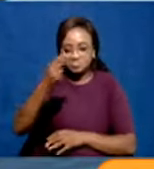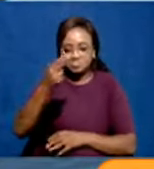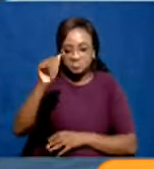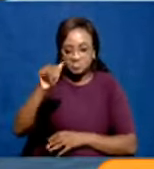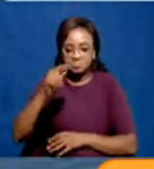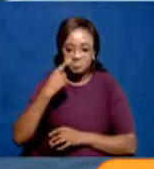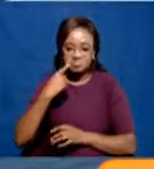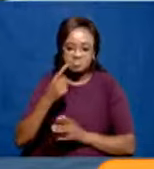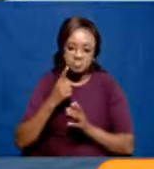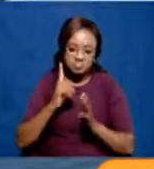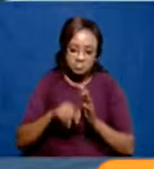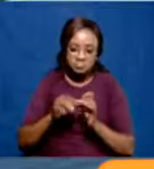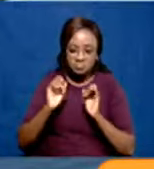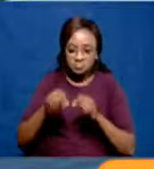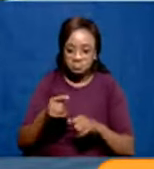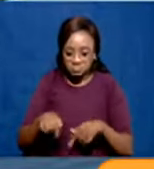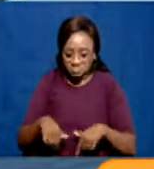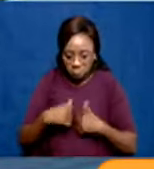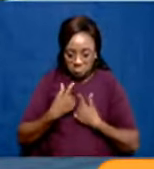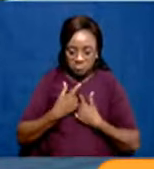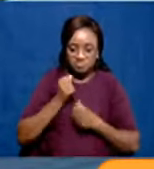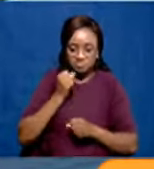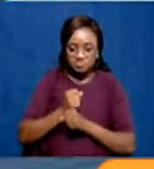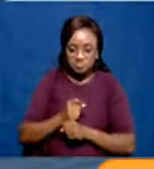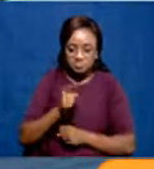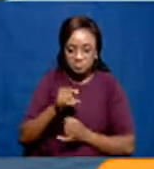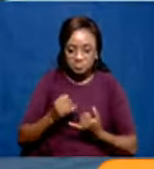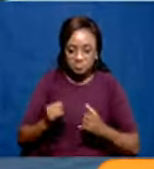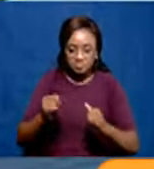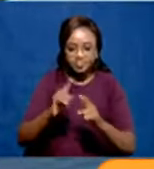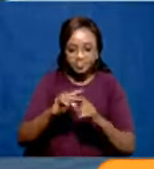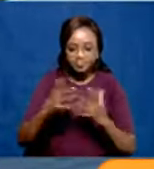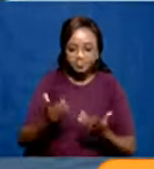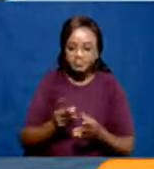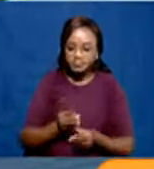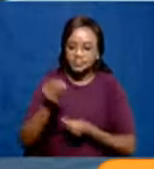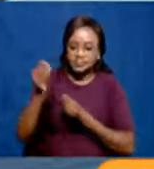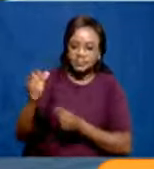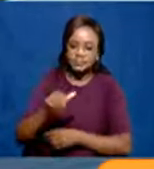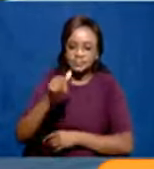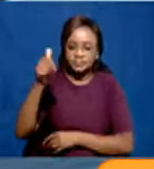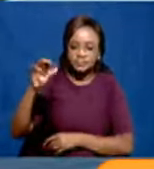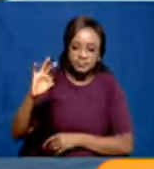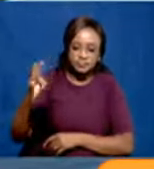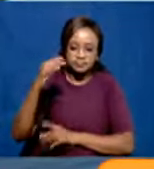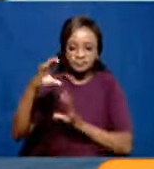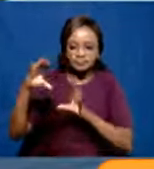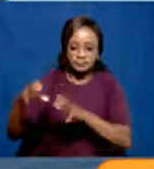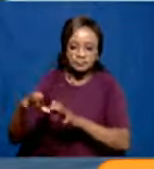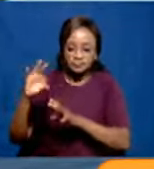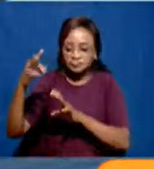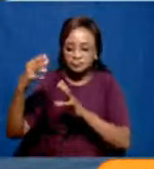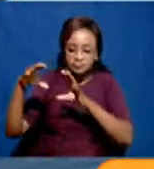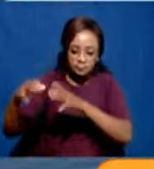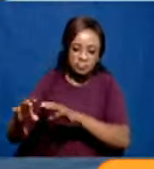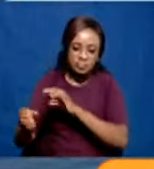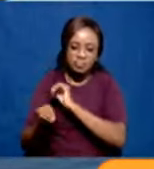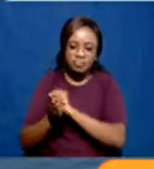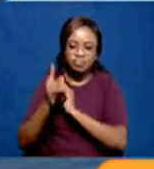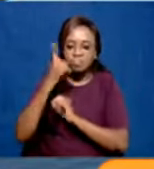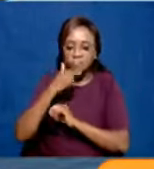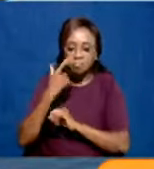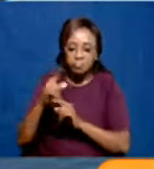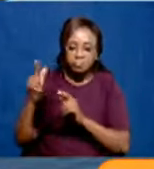whether we can efficiently carry out this function or be able to outsource it to a third party. And those third parties were clearly defined. They said